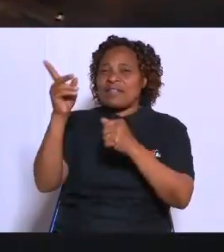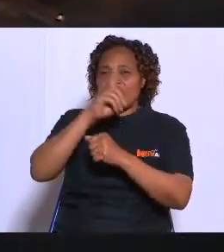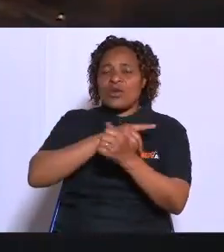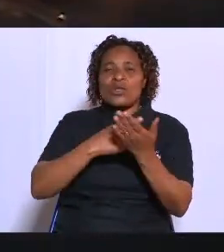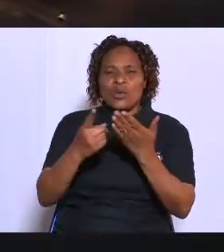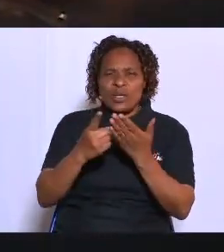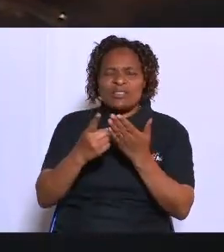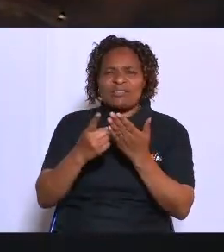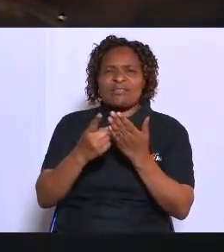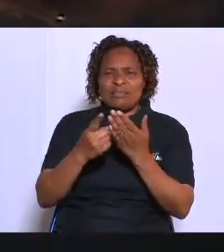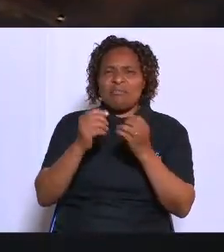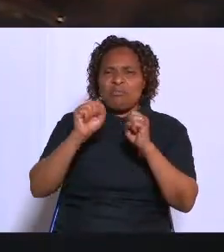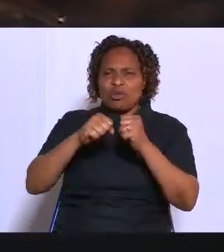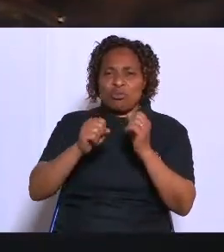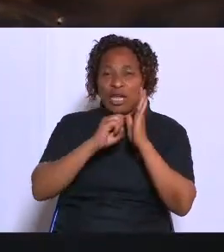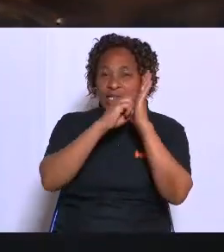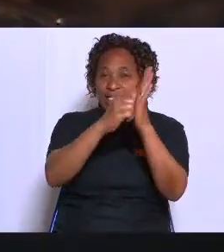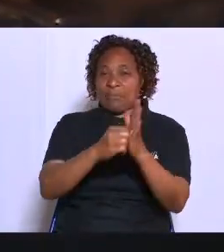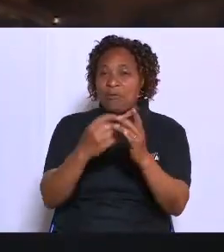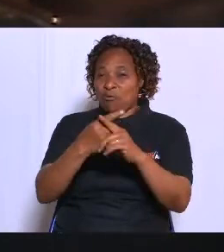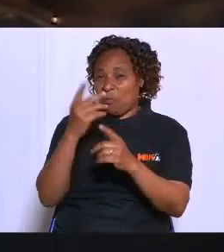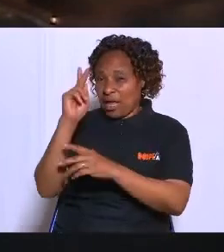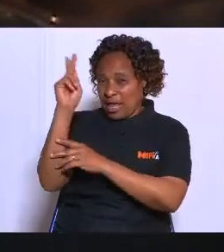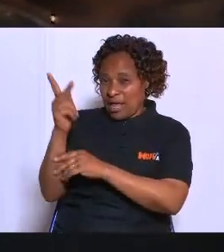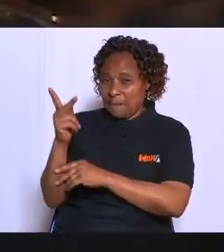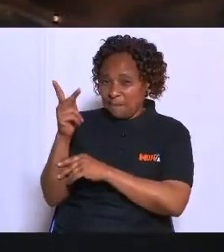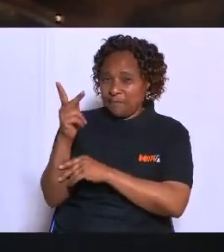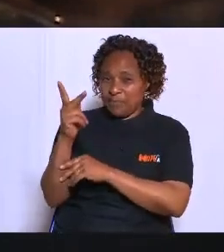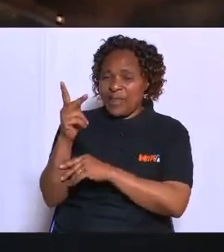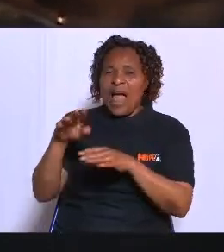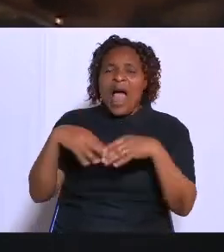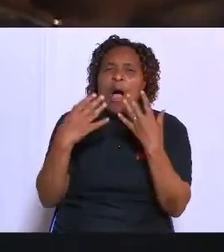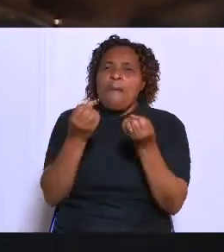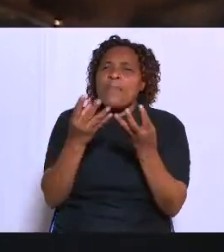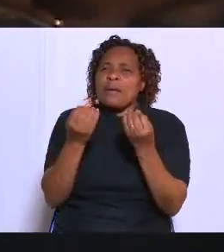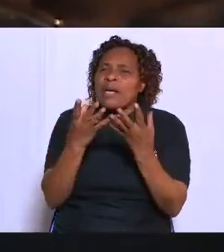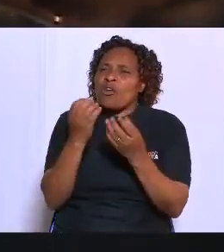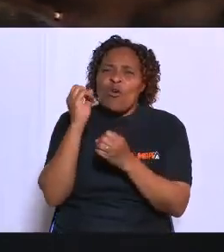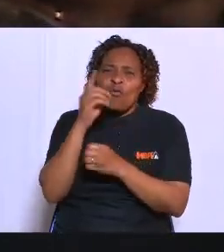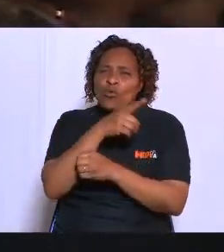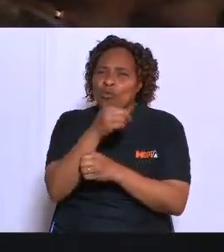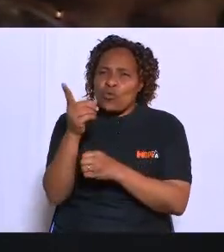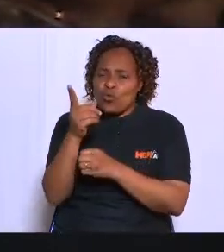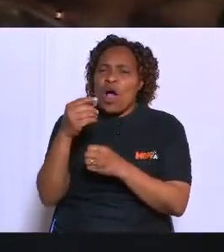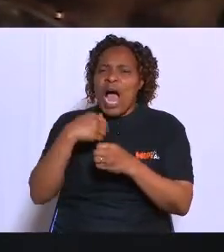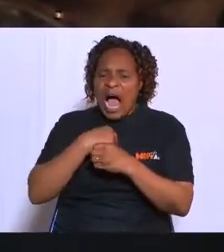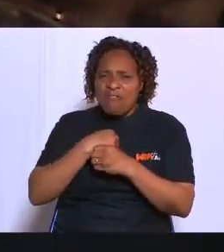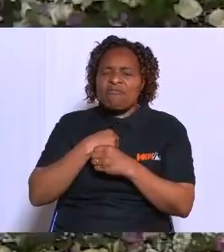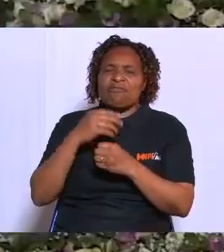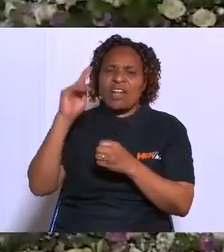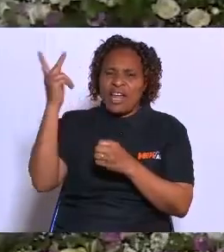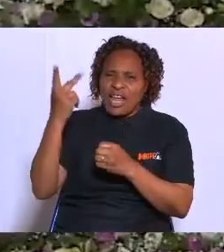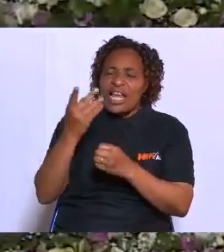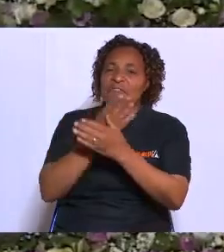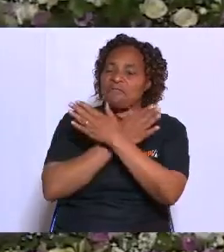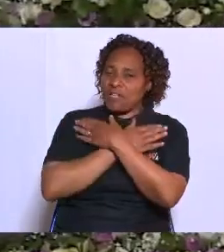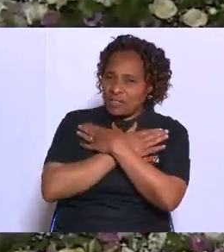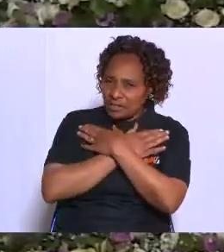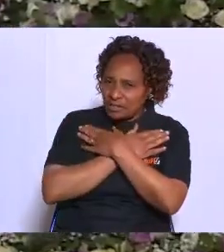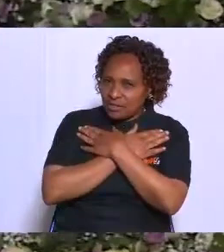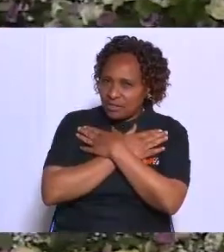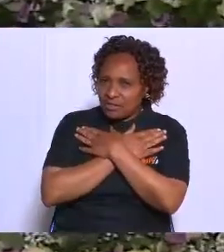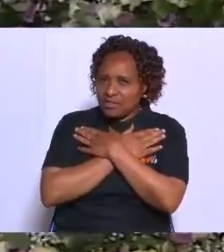Bible Sabbath let me give you an example from Kenya how many of you have any Kenyan friends you have any Kenyan friends